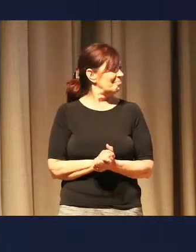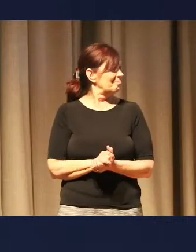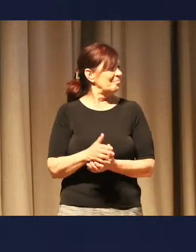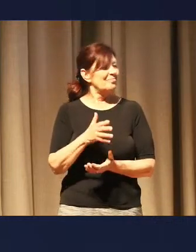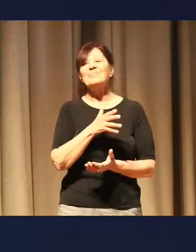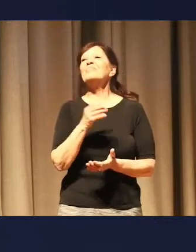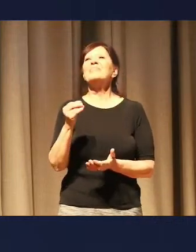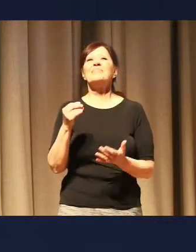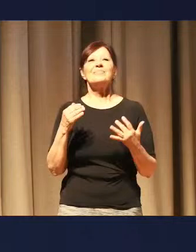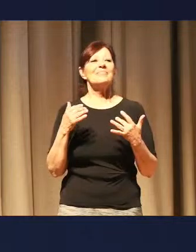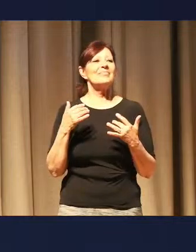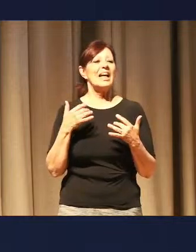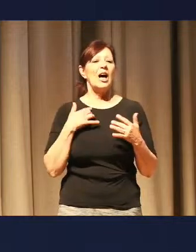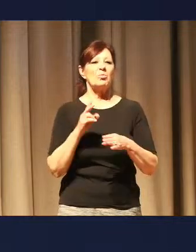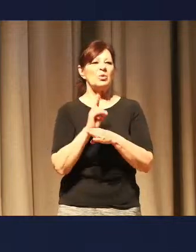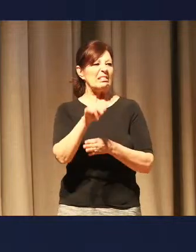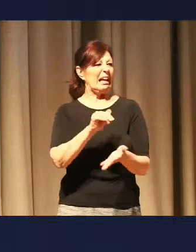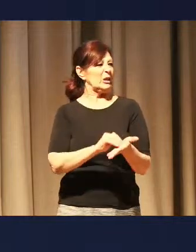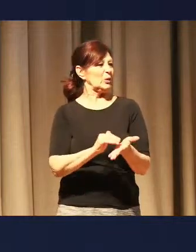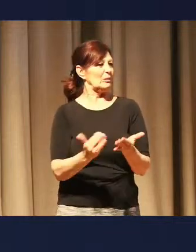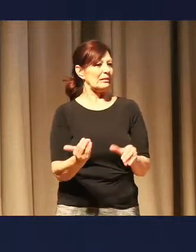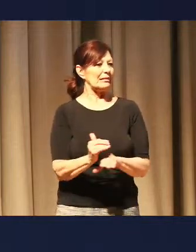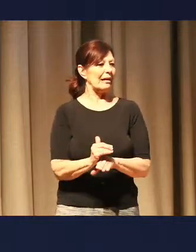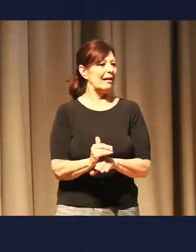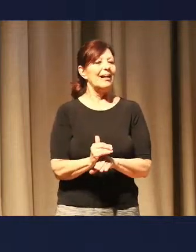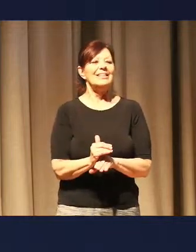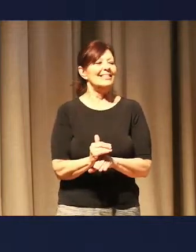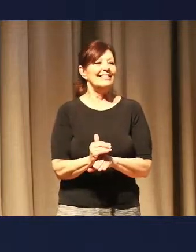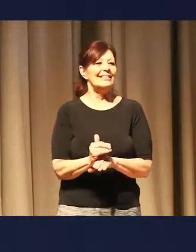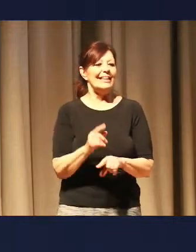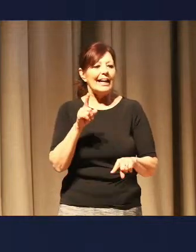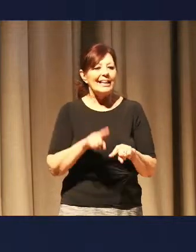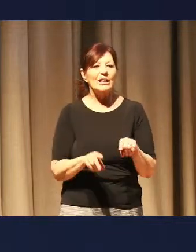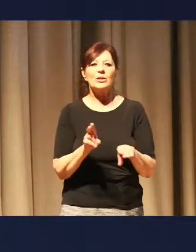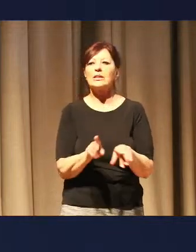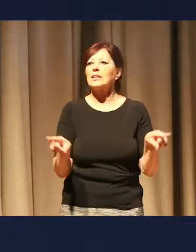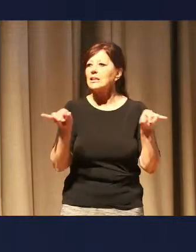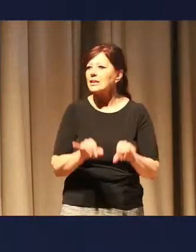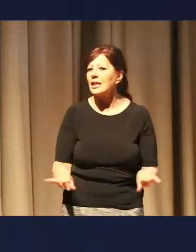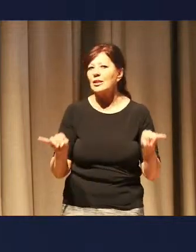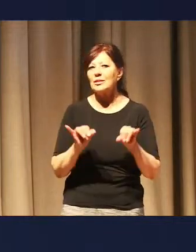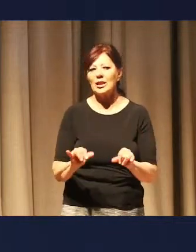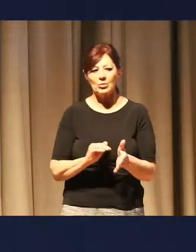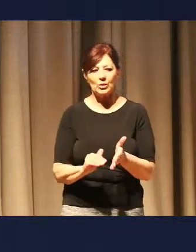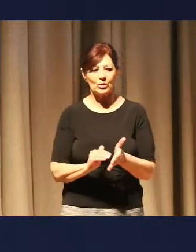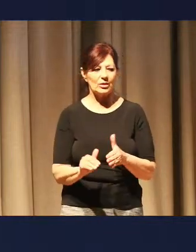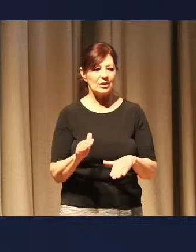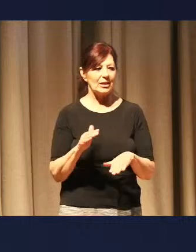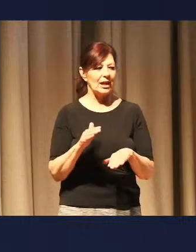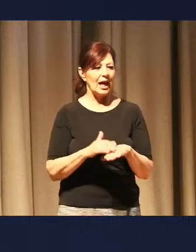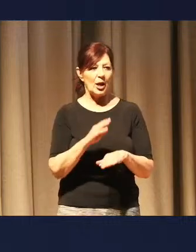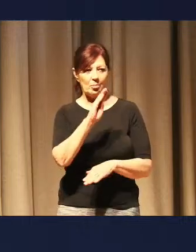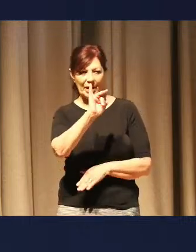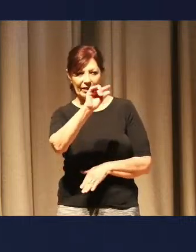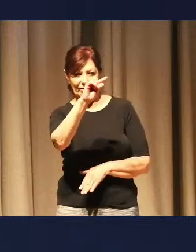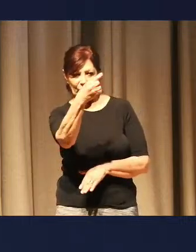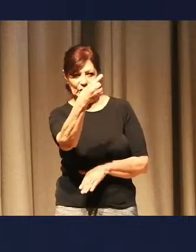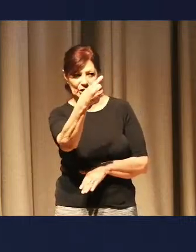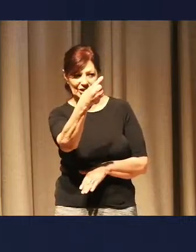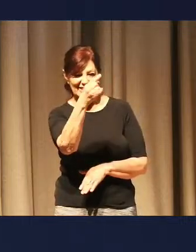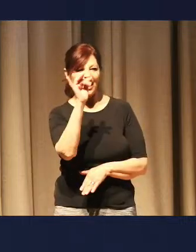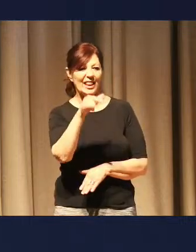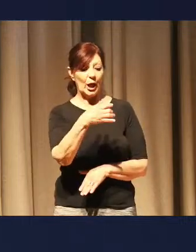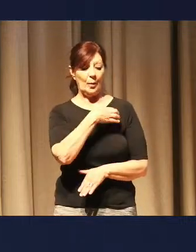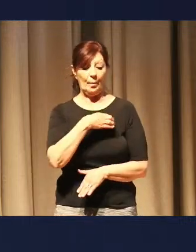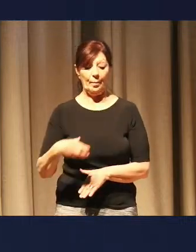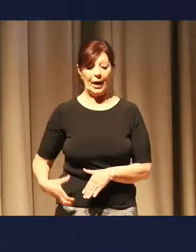And using that excuse tonight, I know I can't use that same excuse on May 1st when the